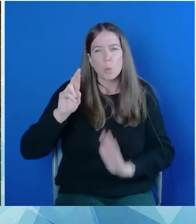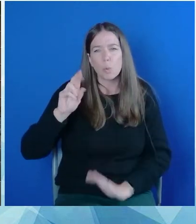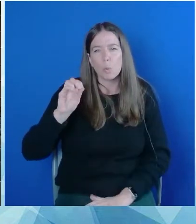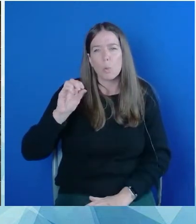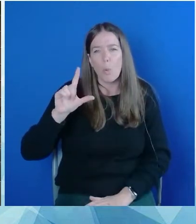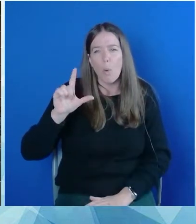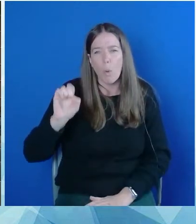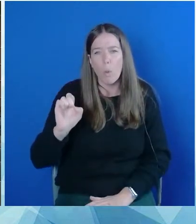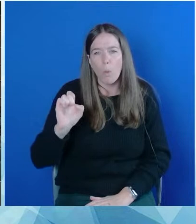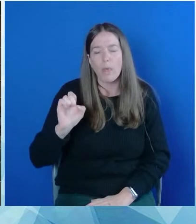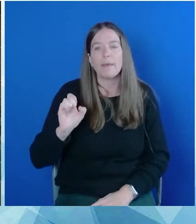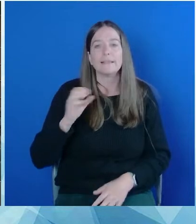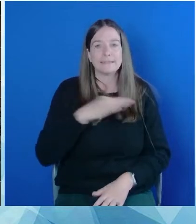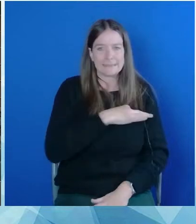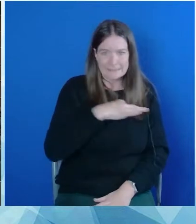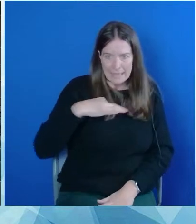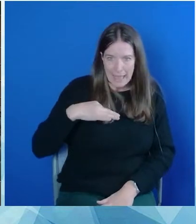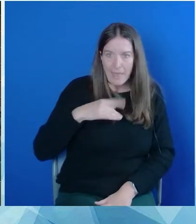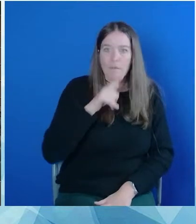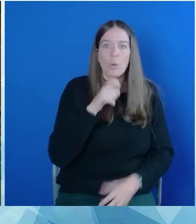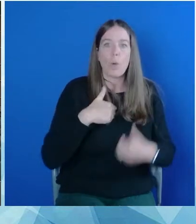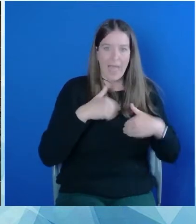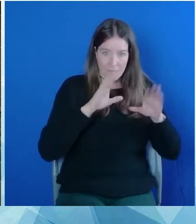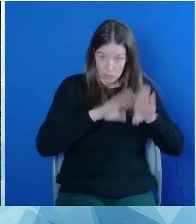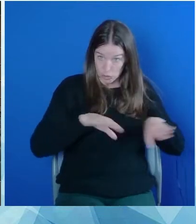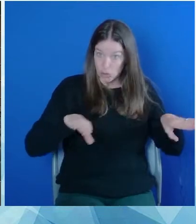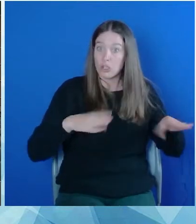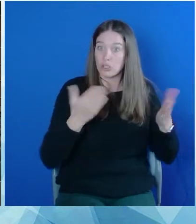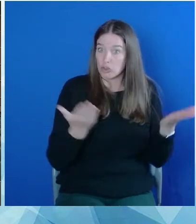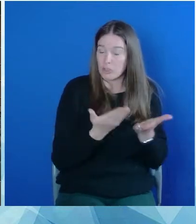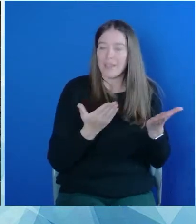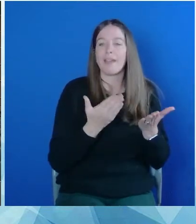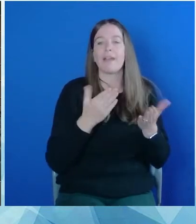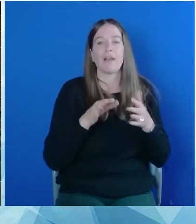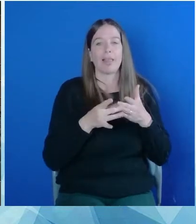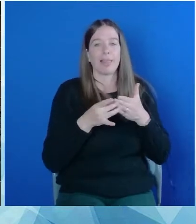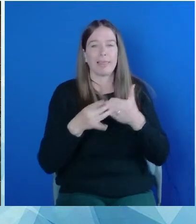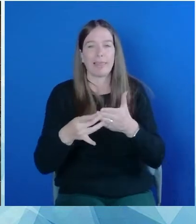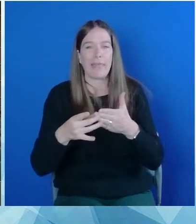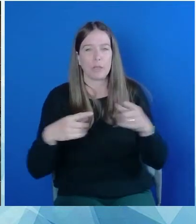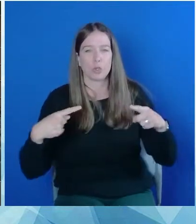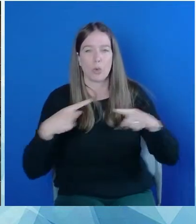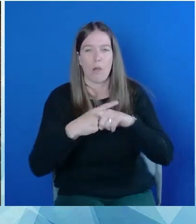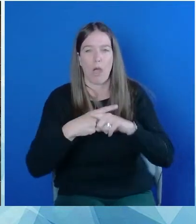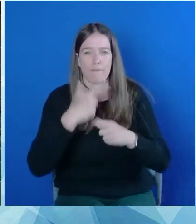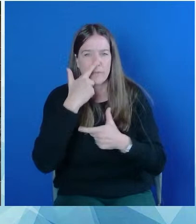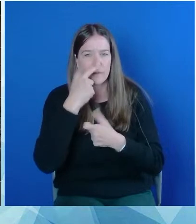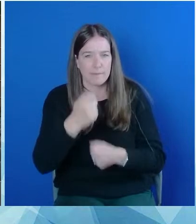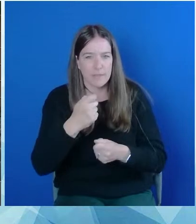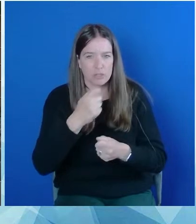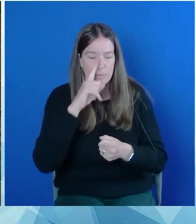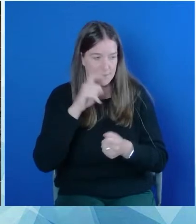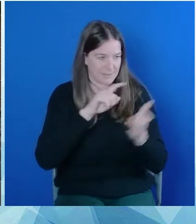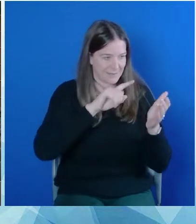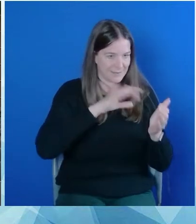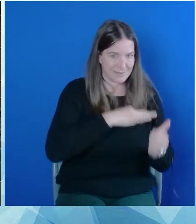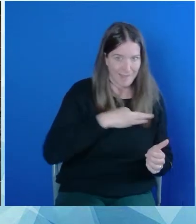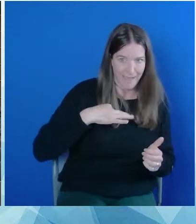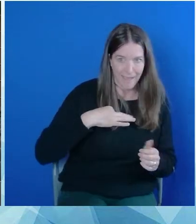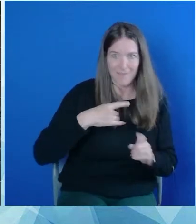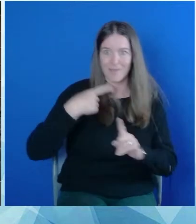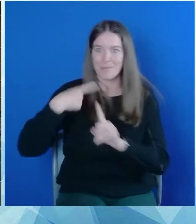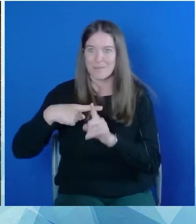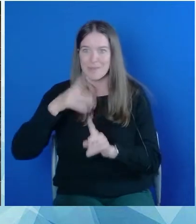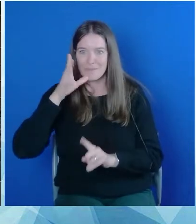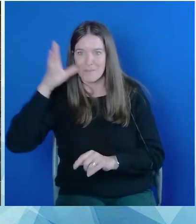and that has led to a conflict of interest in working in their role as a staff member and their role as a parent. And I was told that that